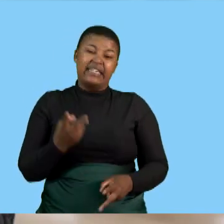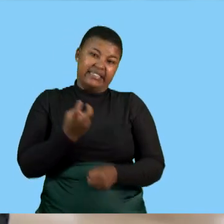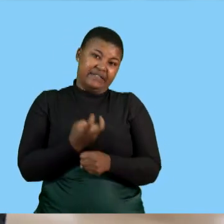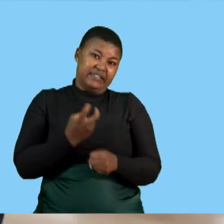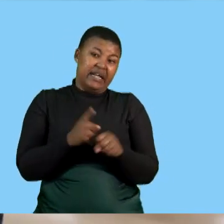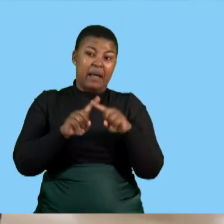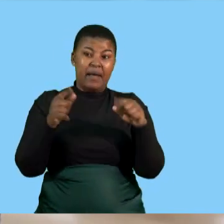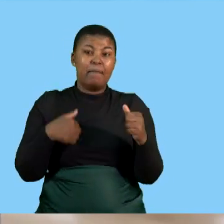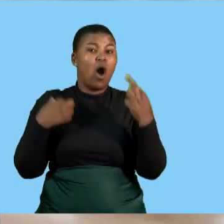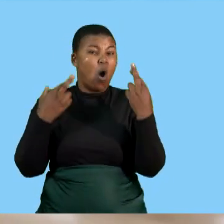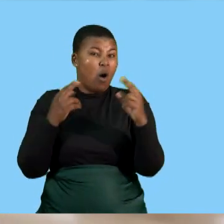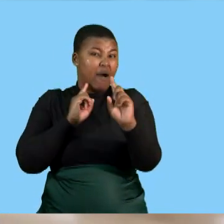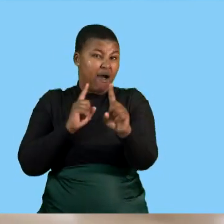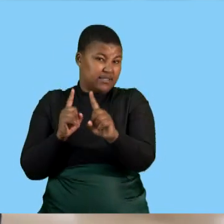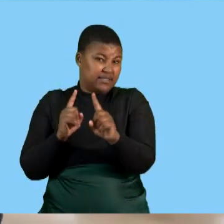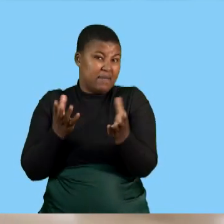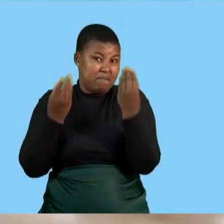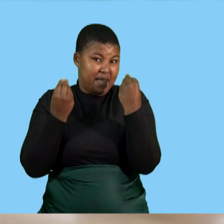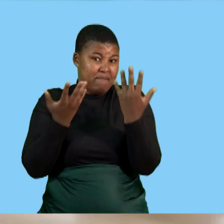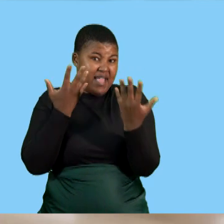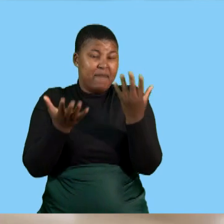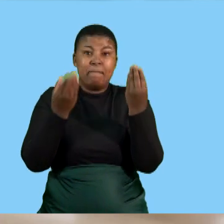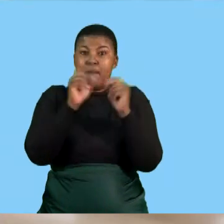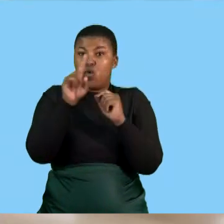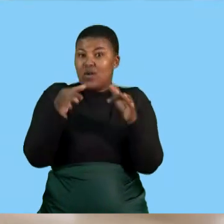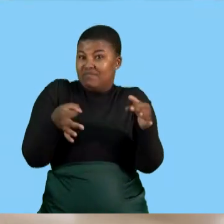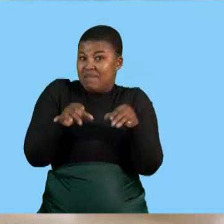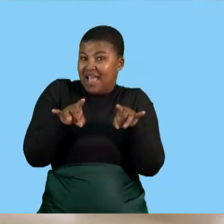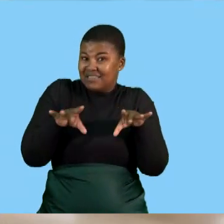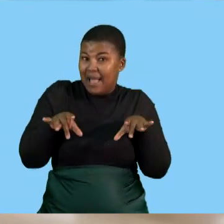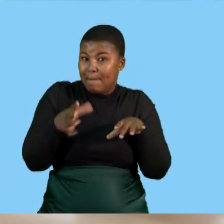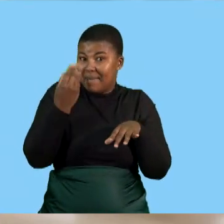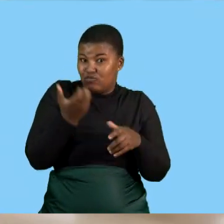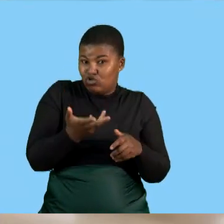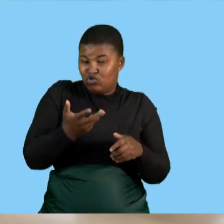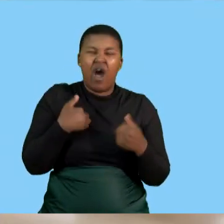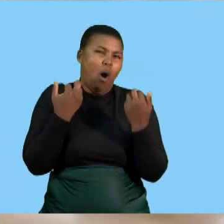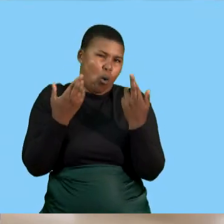tricky one. I hope I helped you to answer something like this, if you can find it in a question